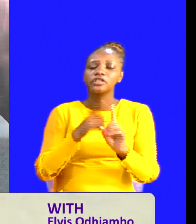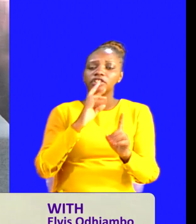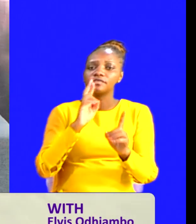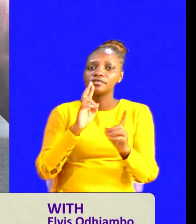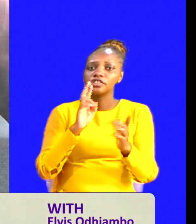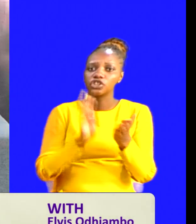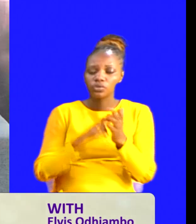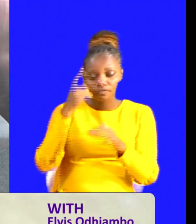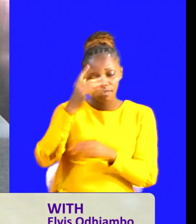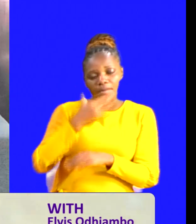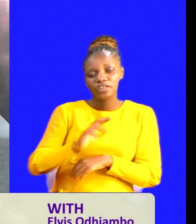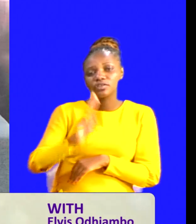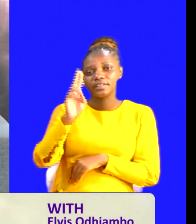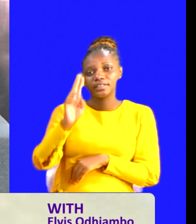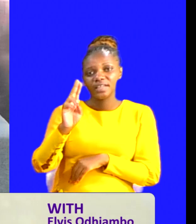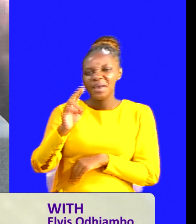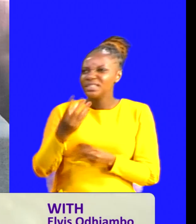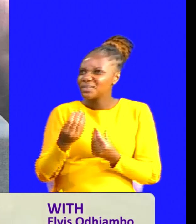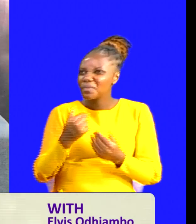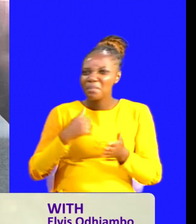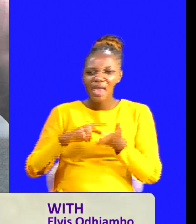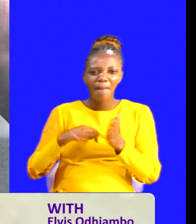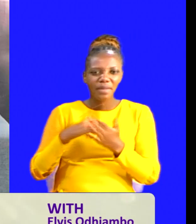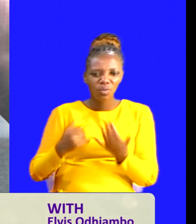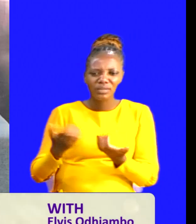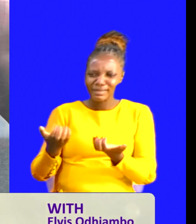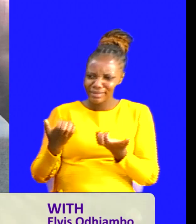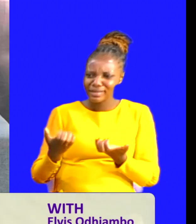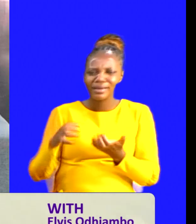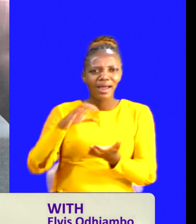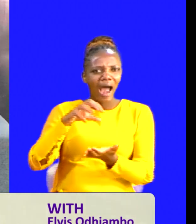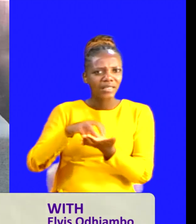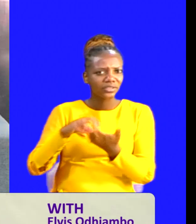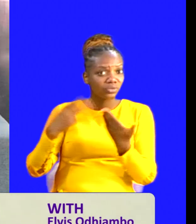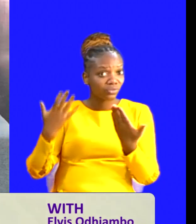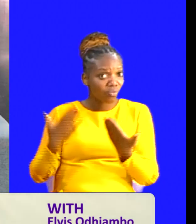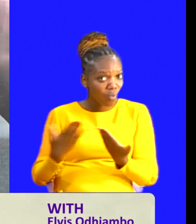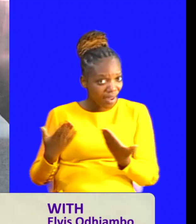should just work a situation where the starting players are